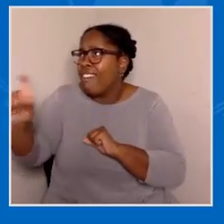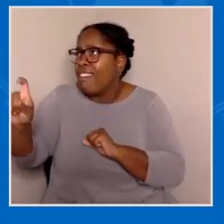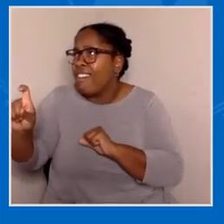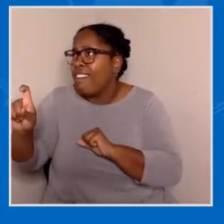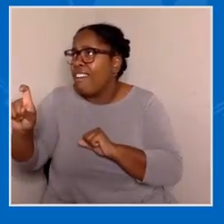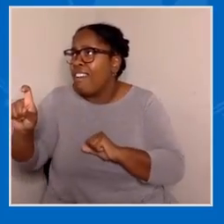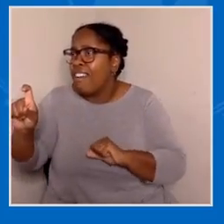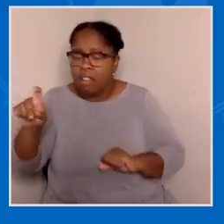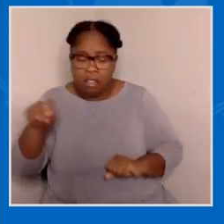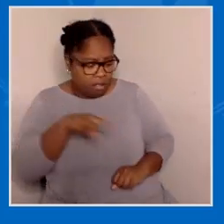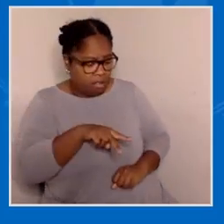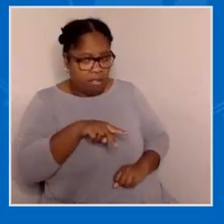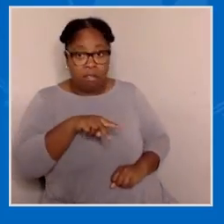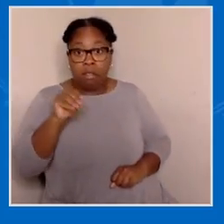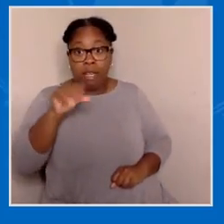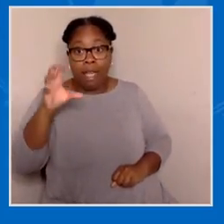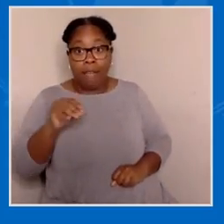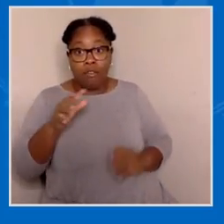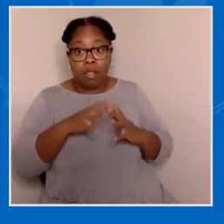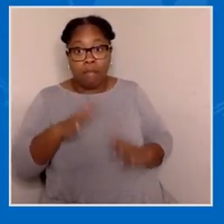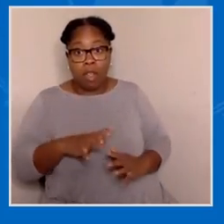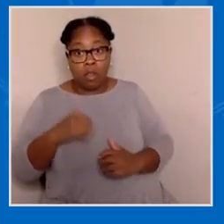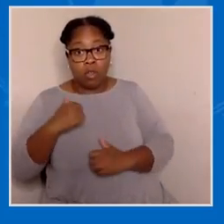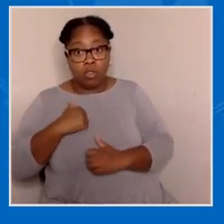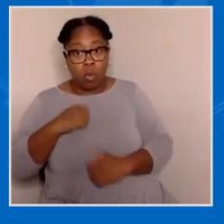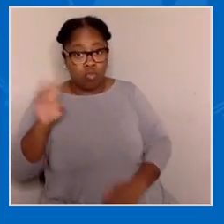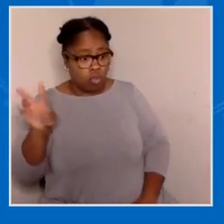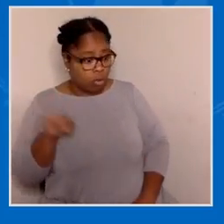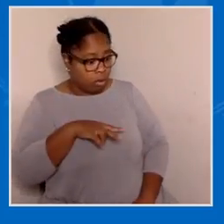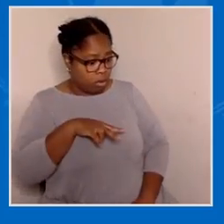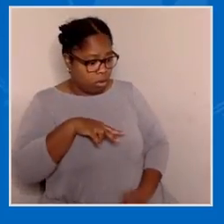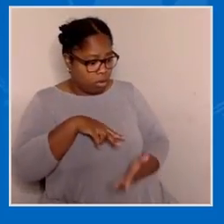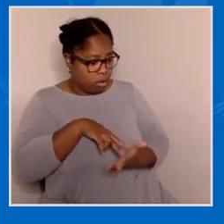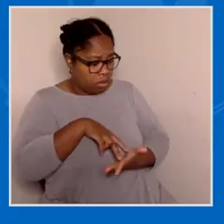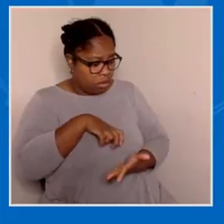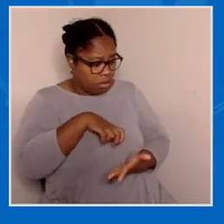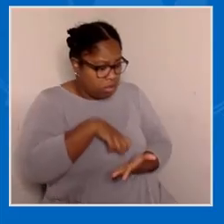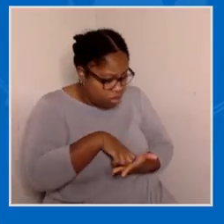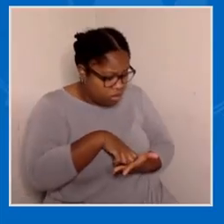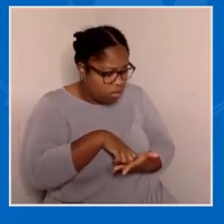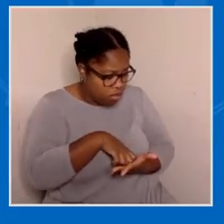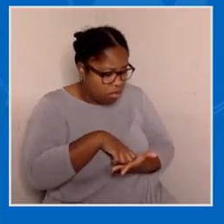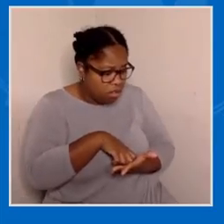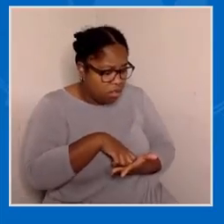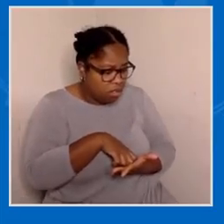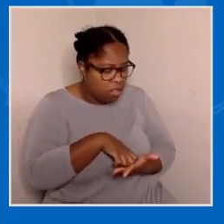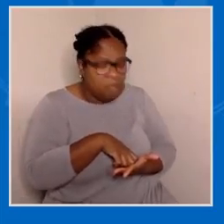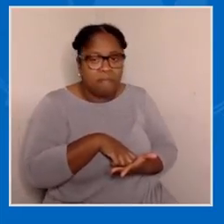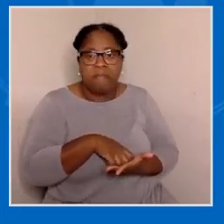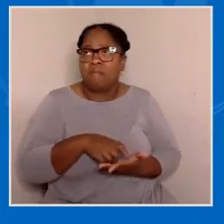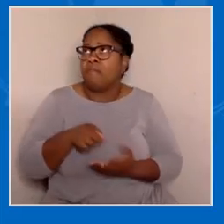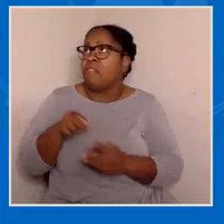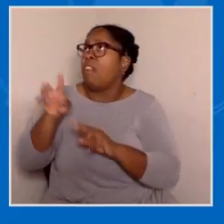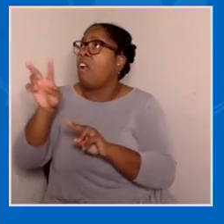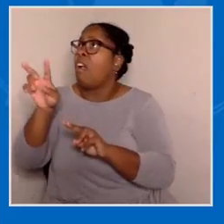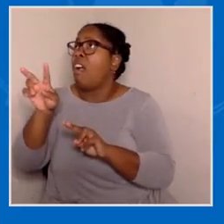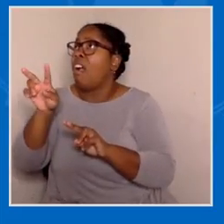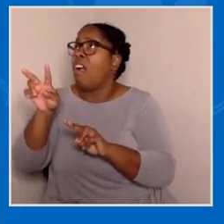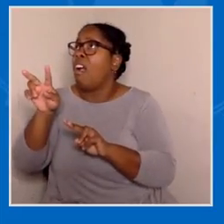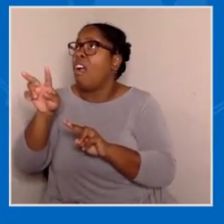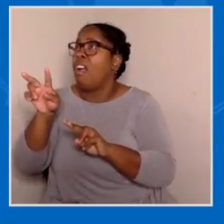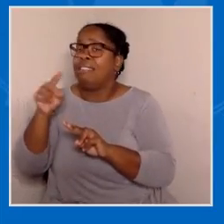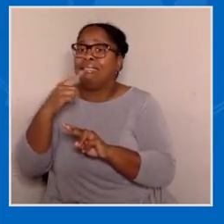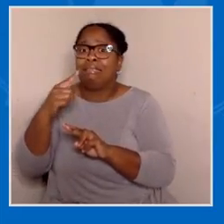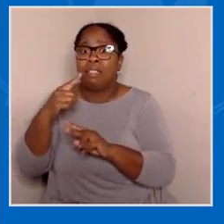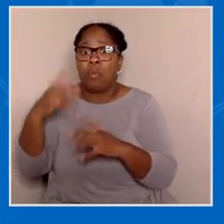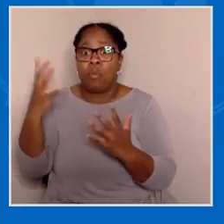him. He got down on his knees and said the only three words that he knew in English that his mother had taught him before the war.